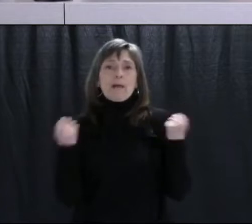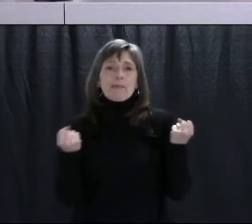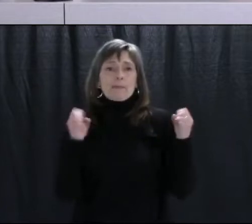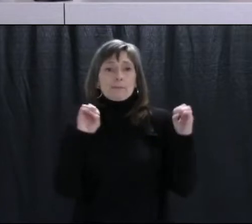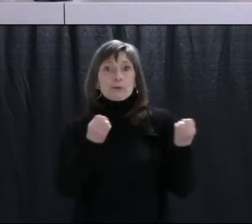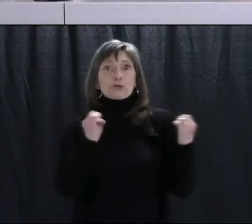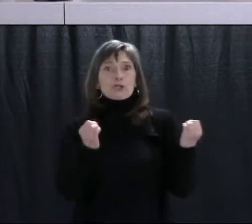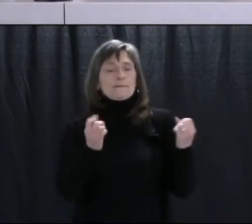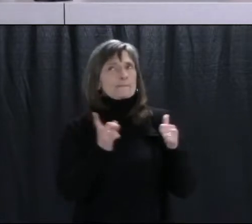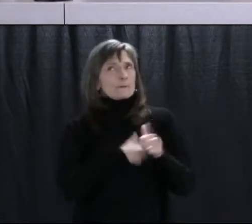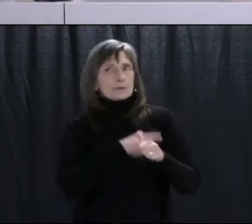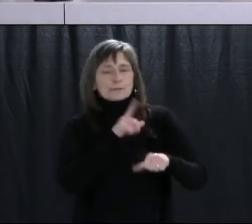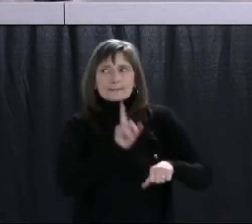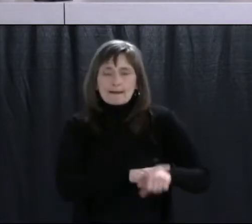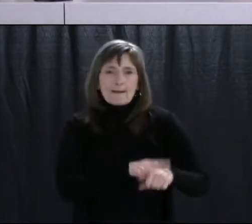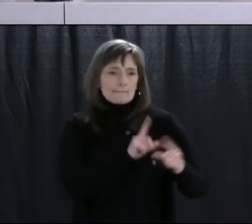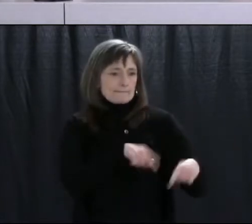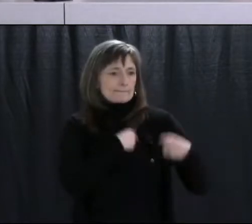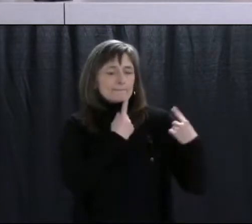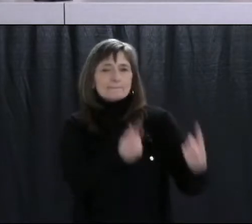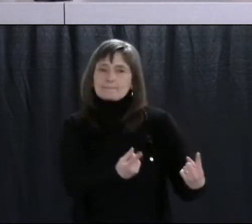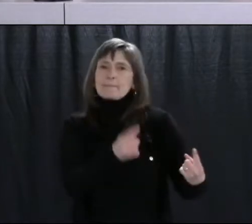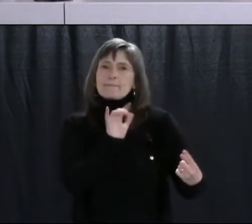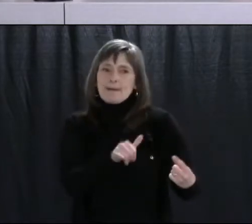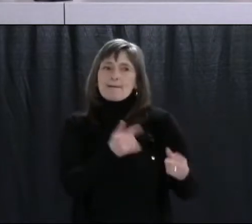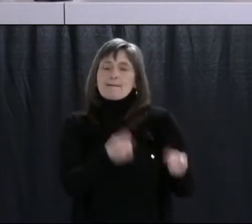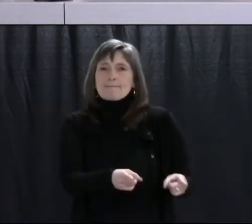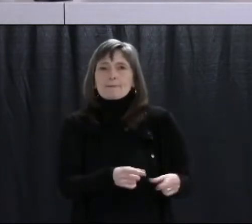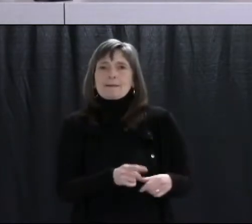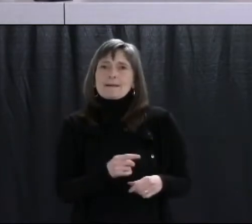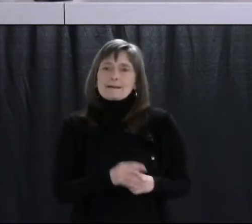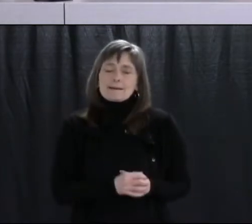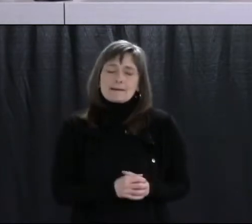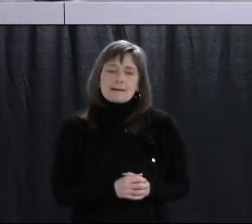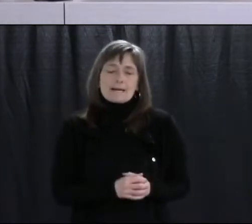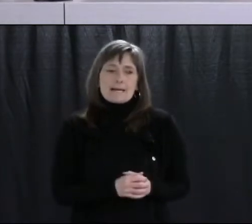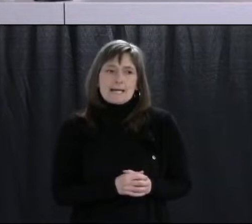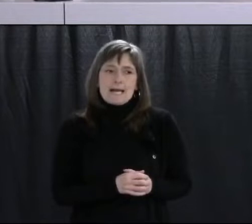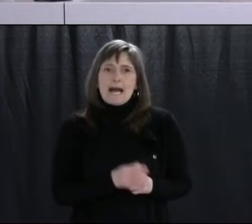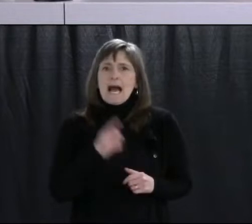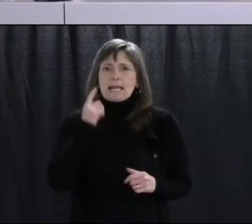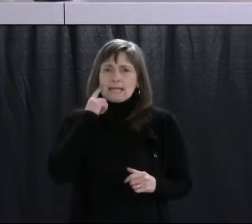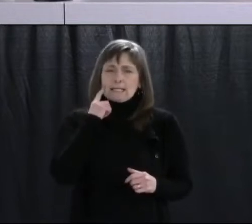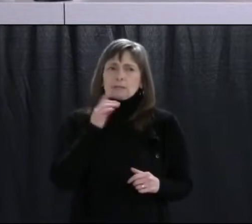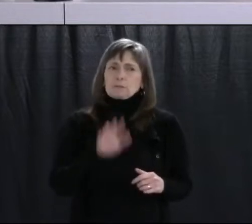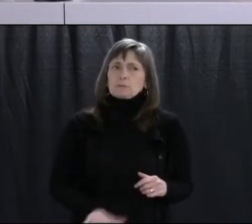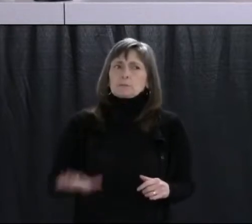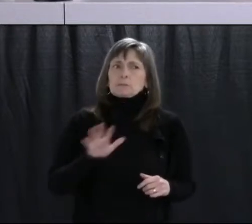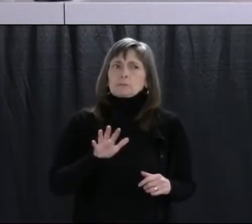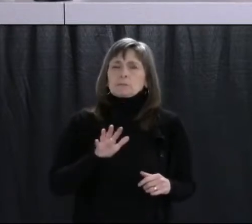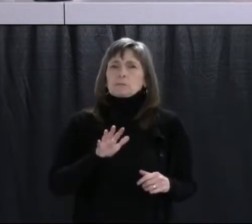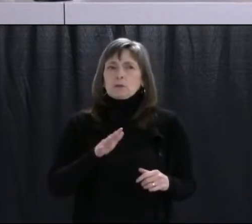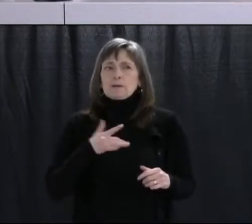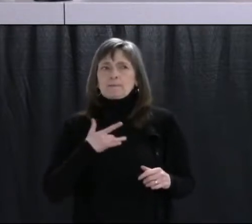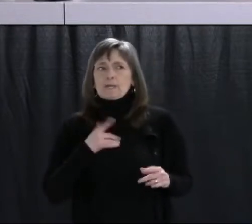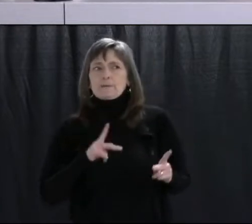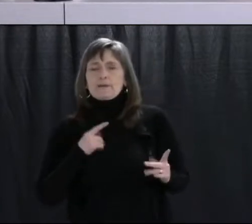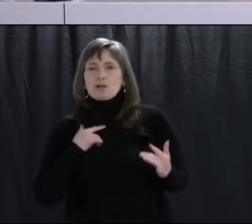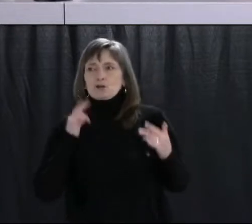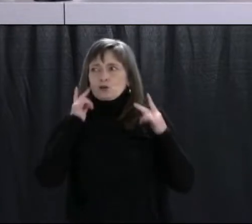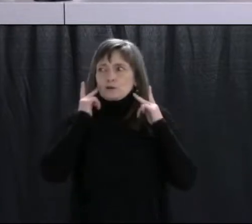the first one ever in this province, I think the emotional temperature of the province went up. People